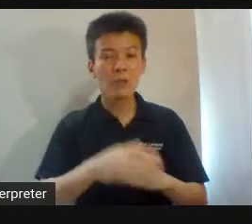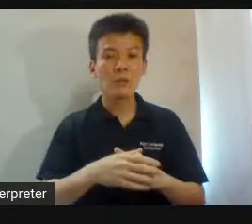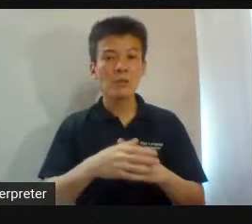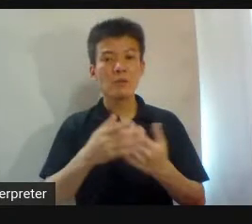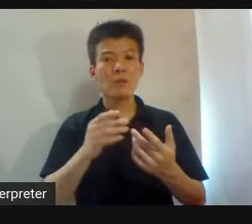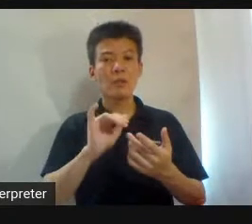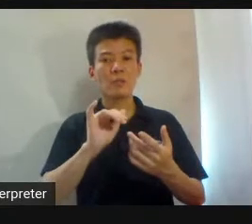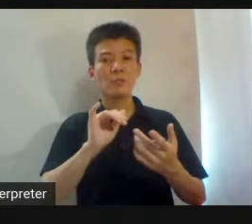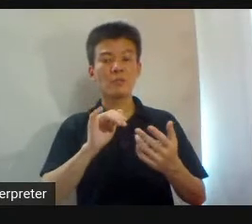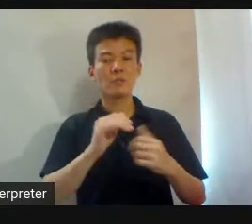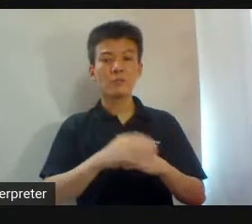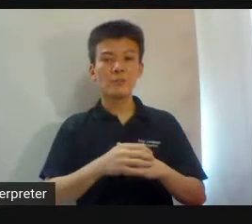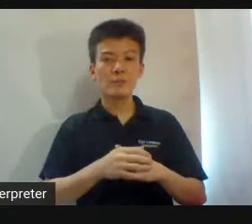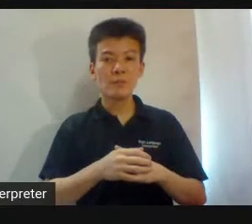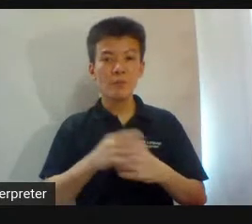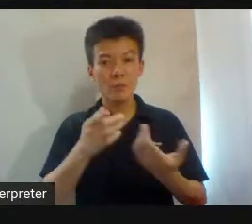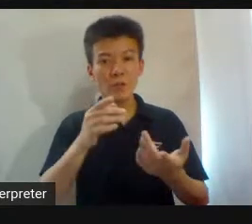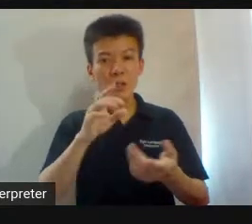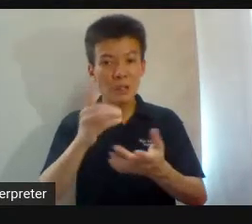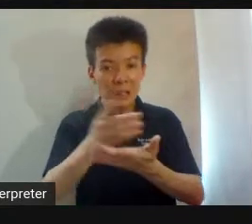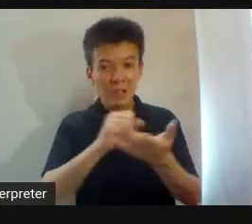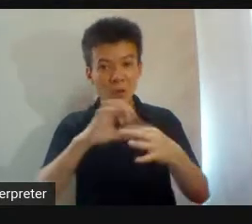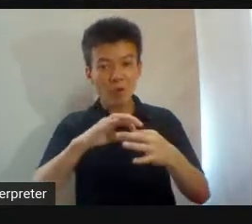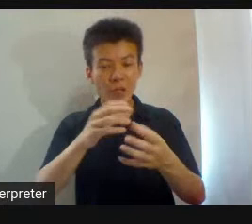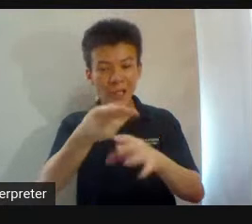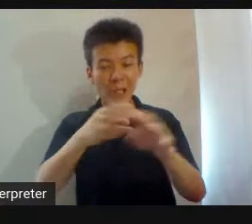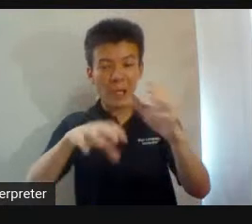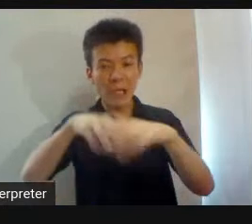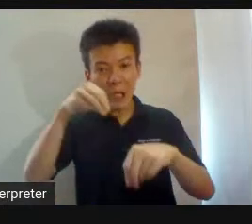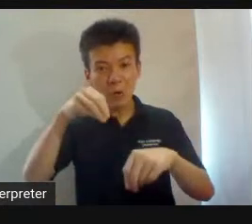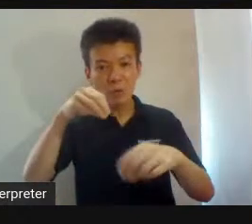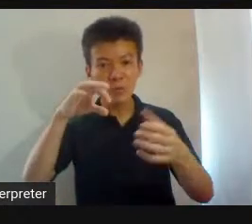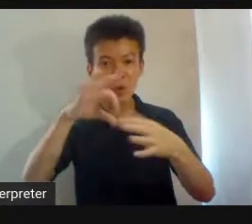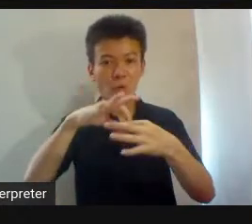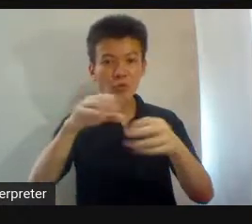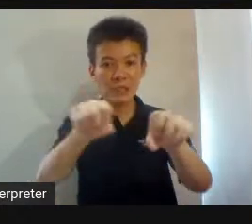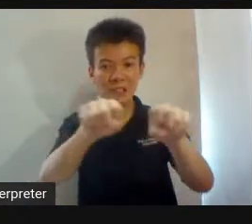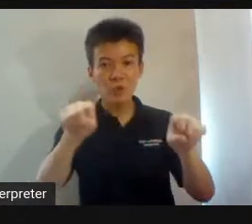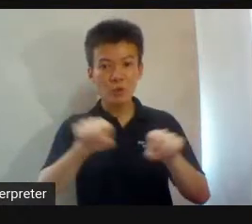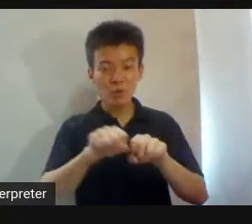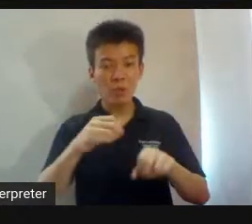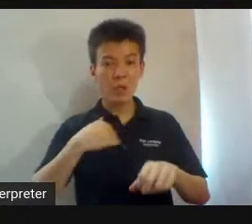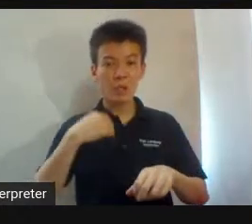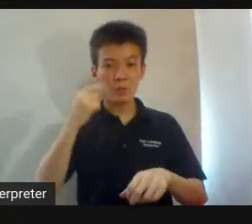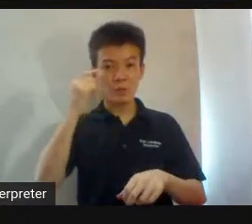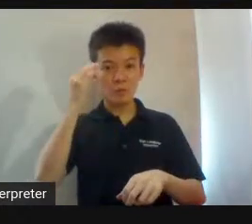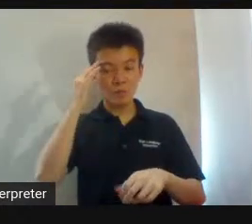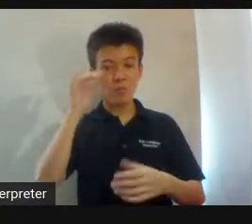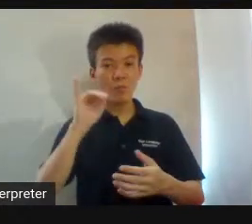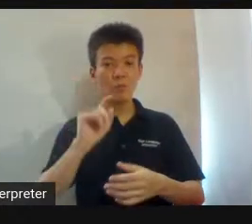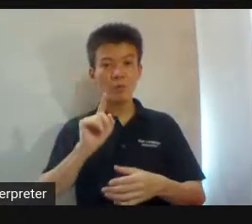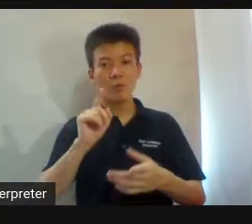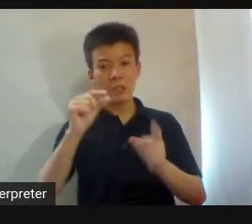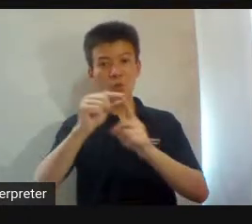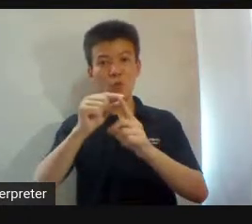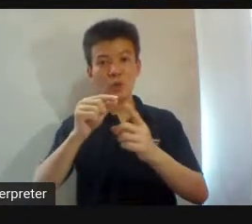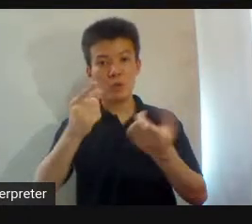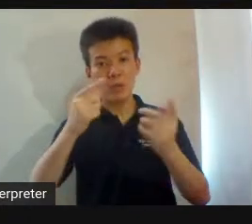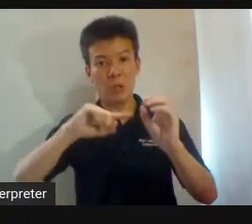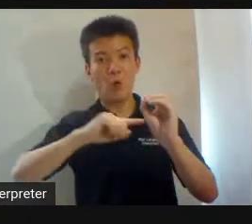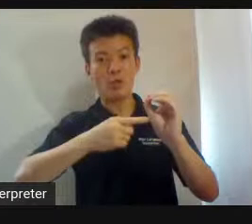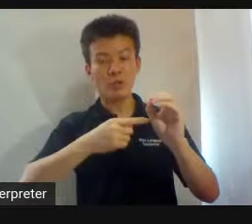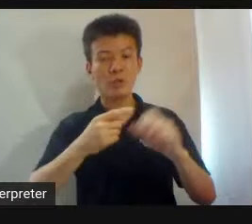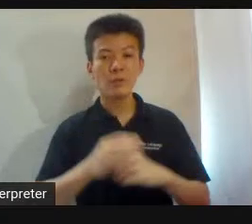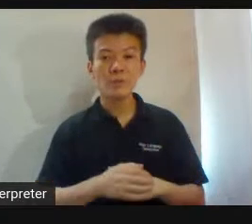pitiable, deserving of a handout kind of situation. So because I know that is where that word kind of originated